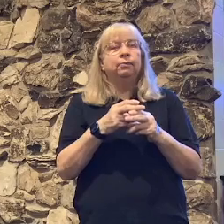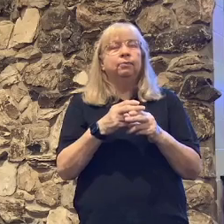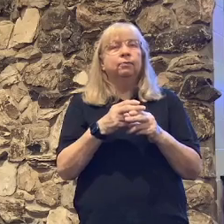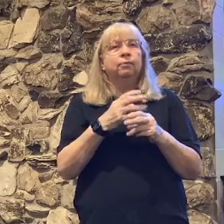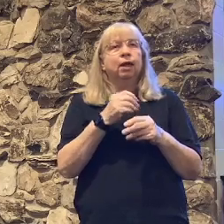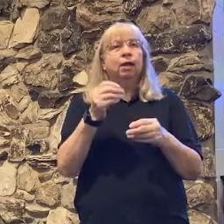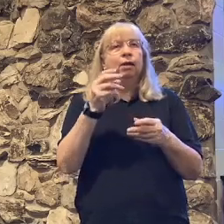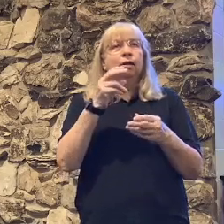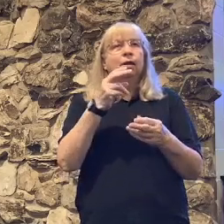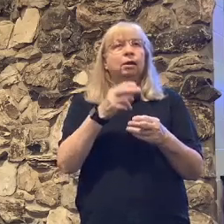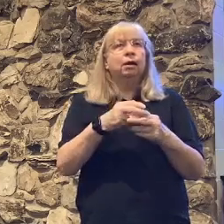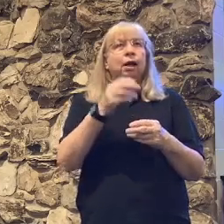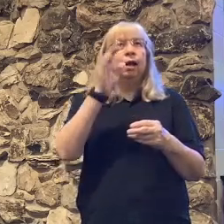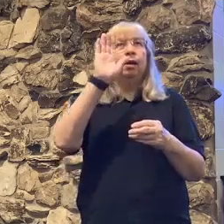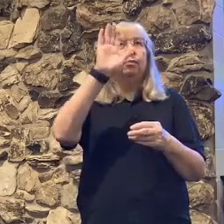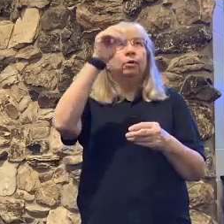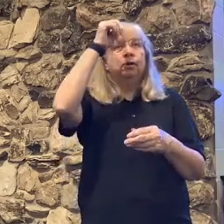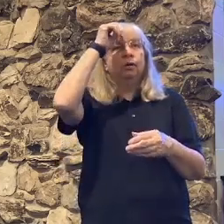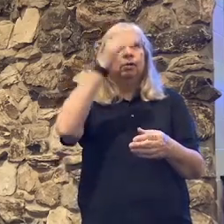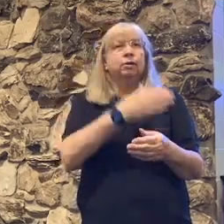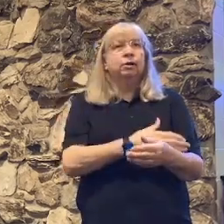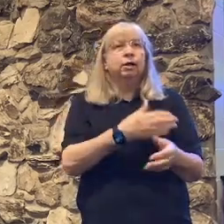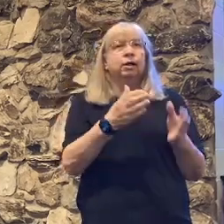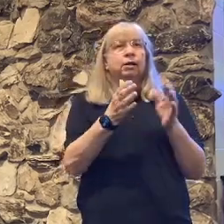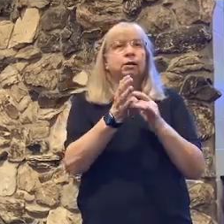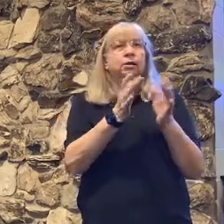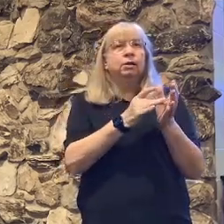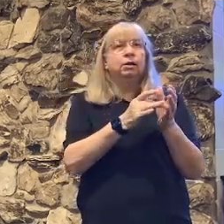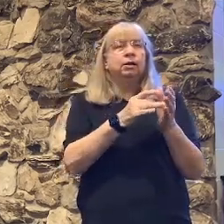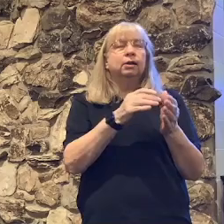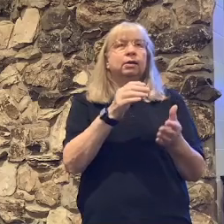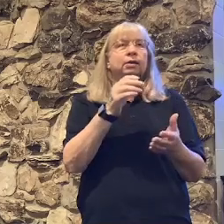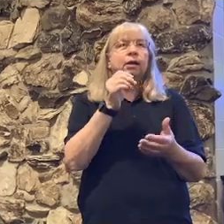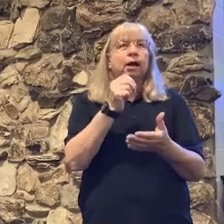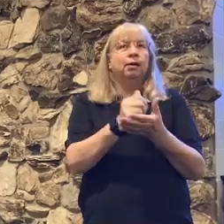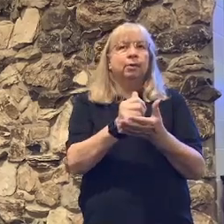in the name of your Son, Jesus. Amen.